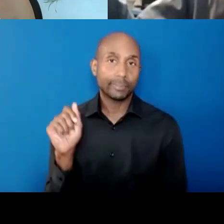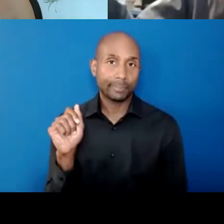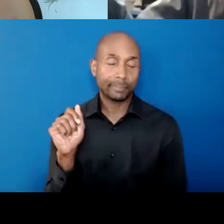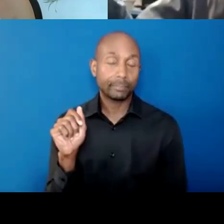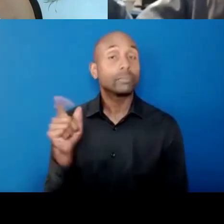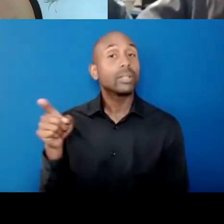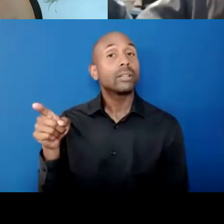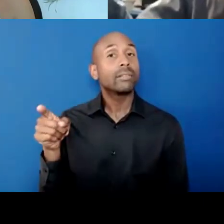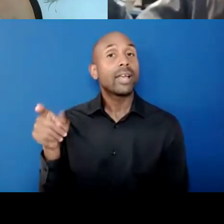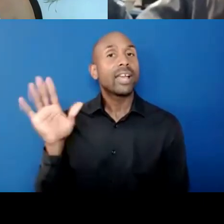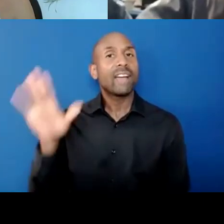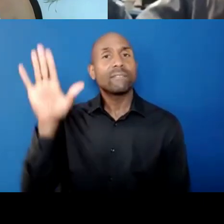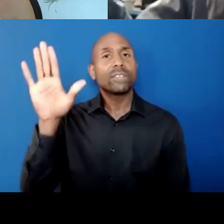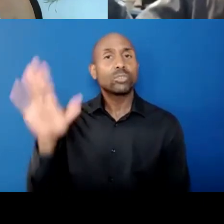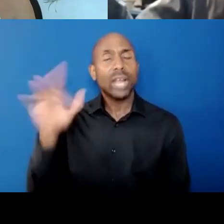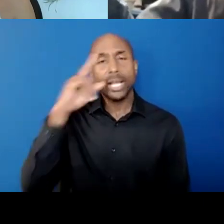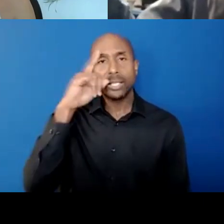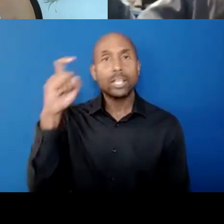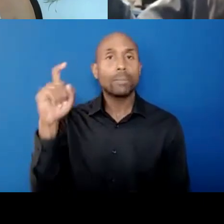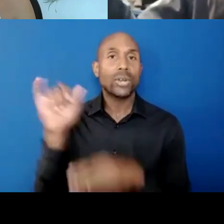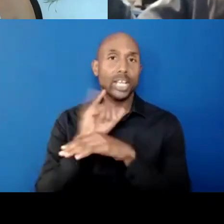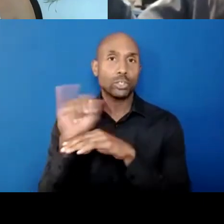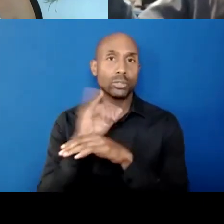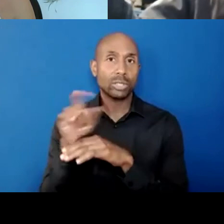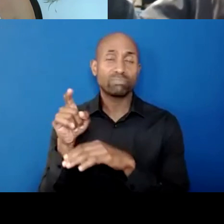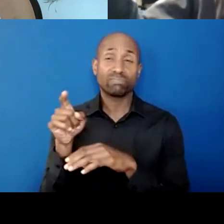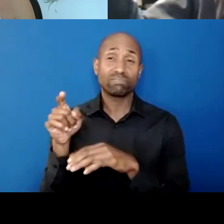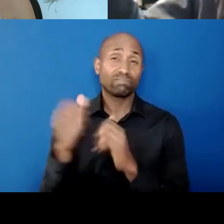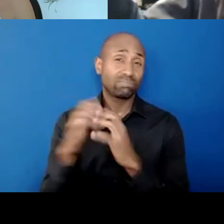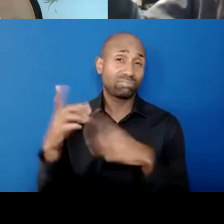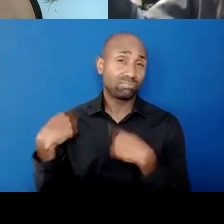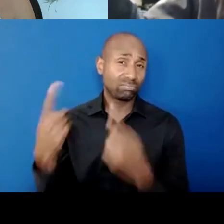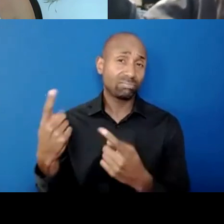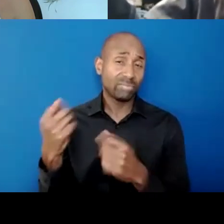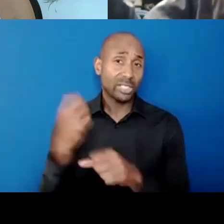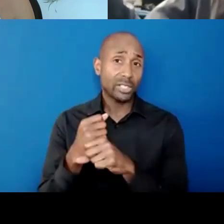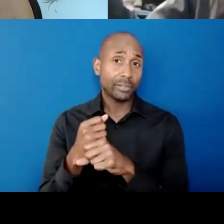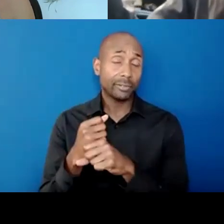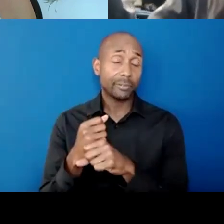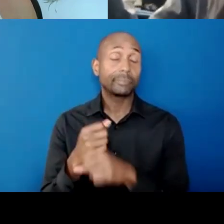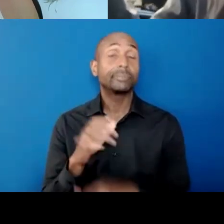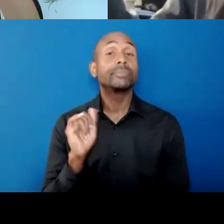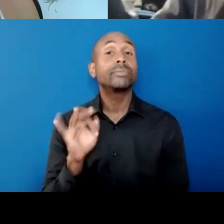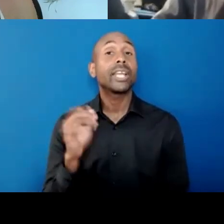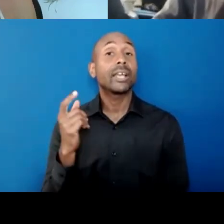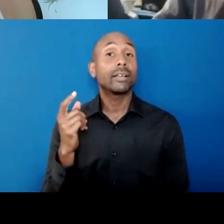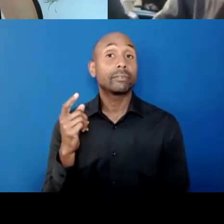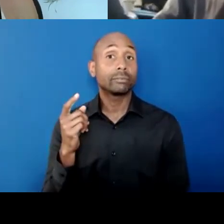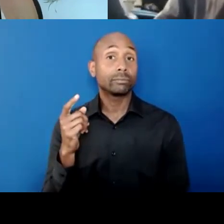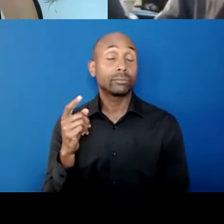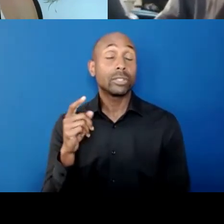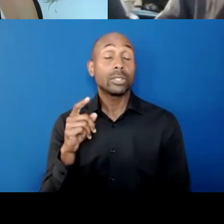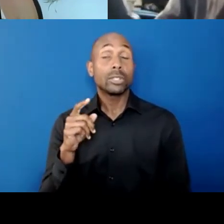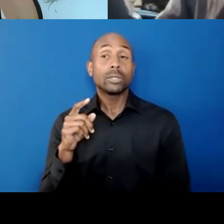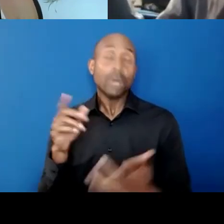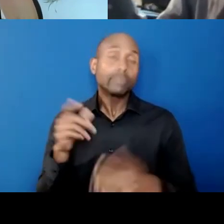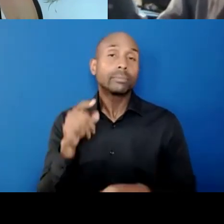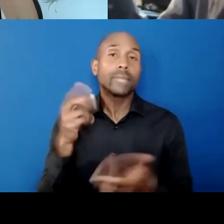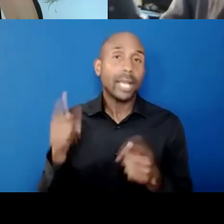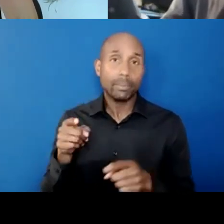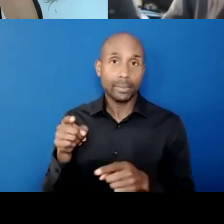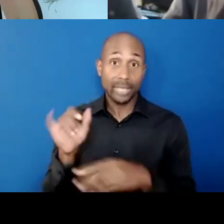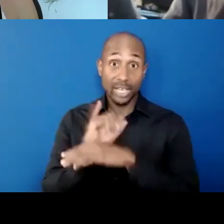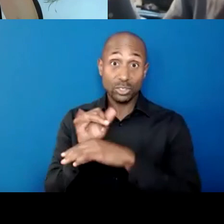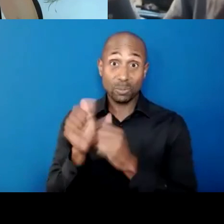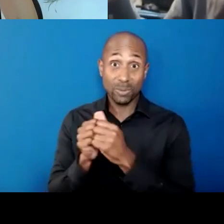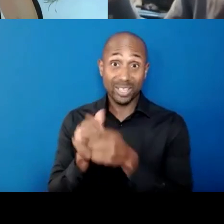summer internship that they've been doing for years, and how it works is you're not interning with AAPD, you're interning with a partner organization. And so definitely,